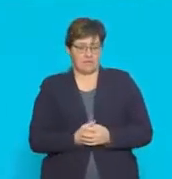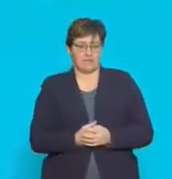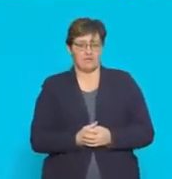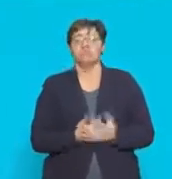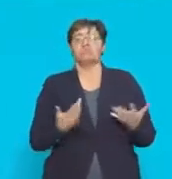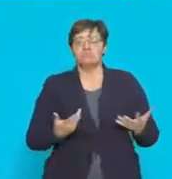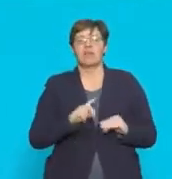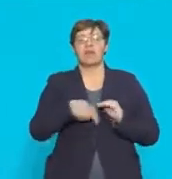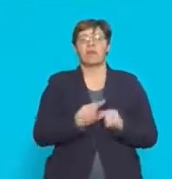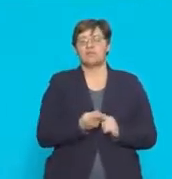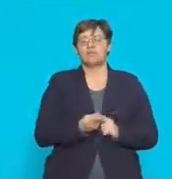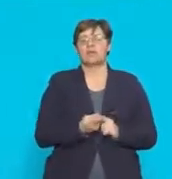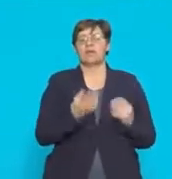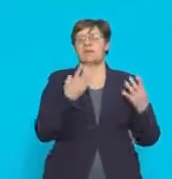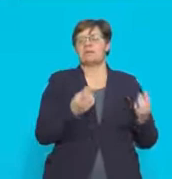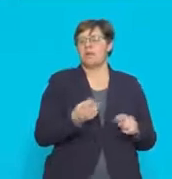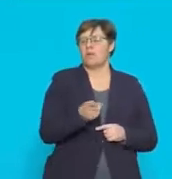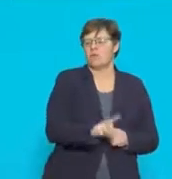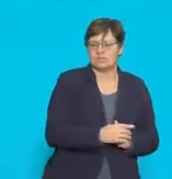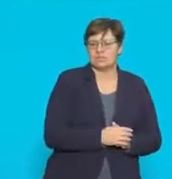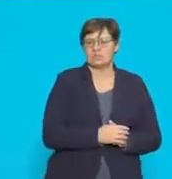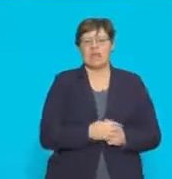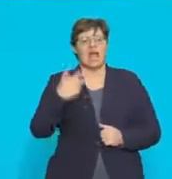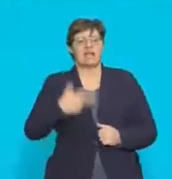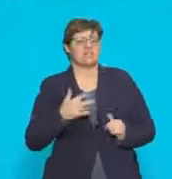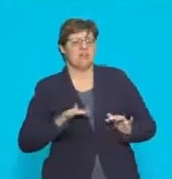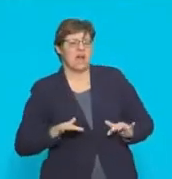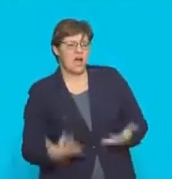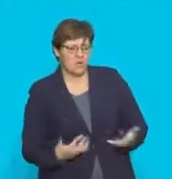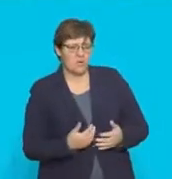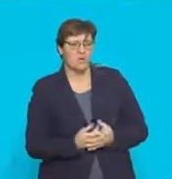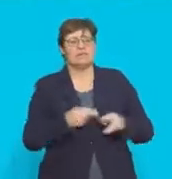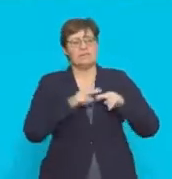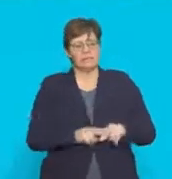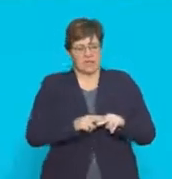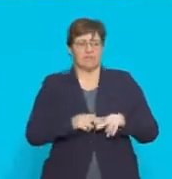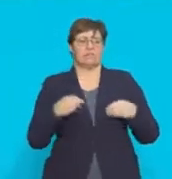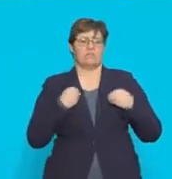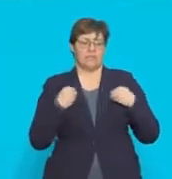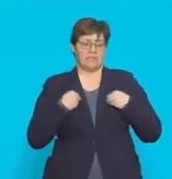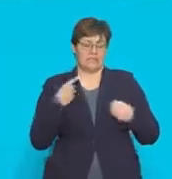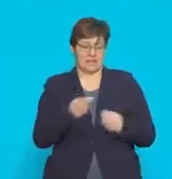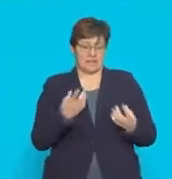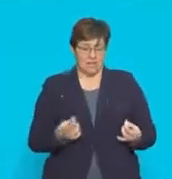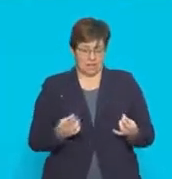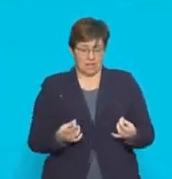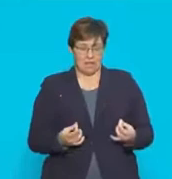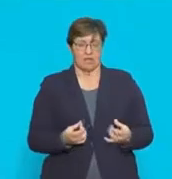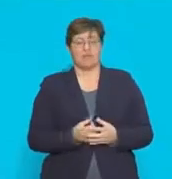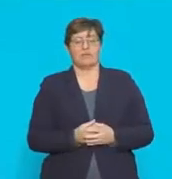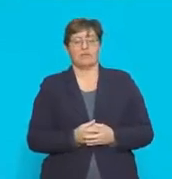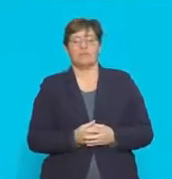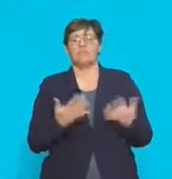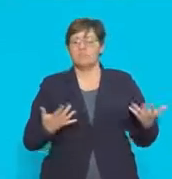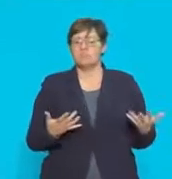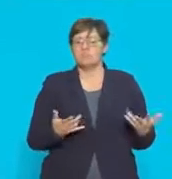a number is, how do we classify it based on the properties that that number has at the time, and how do we play around